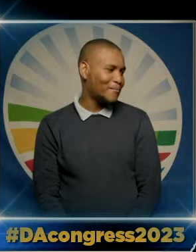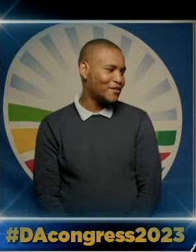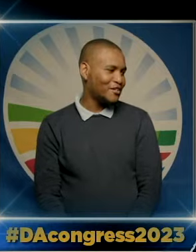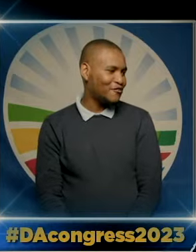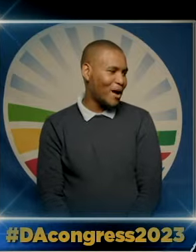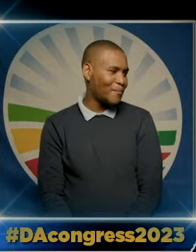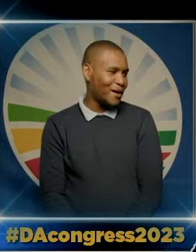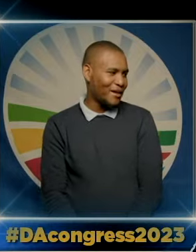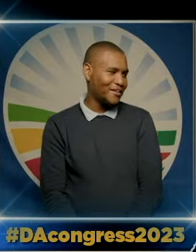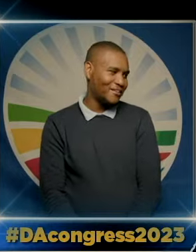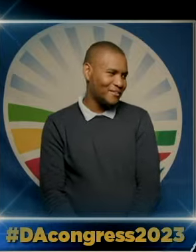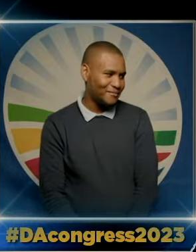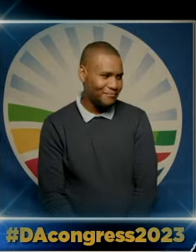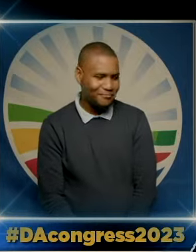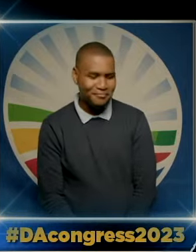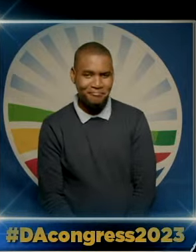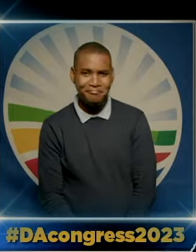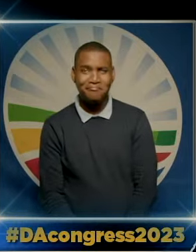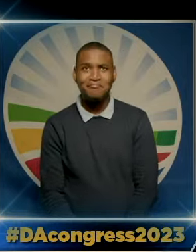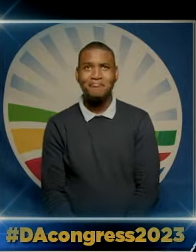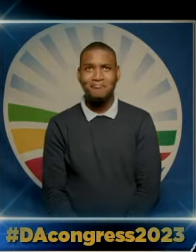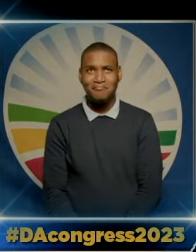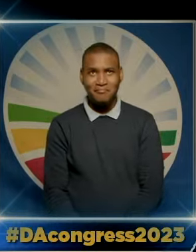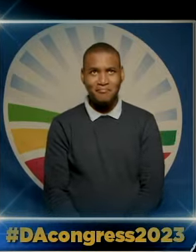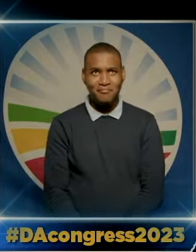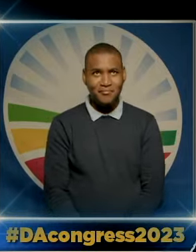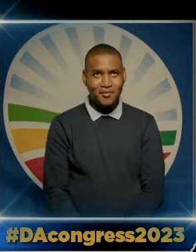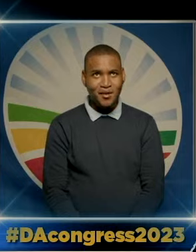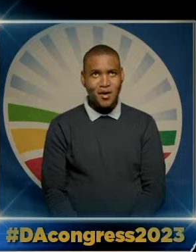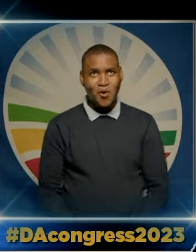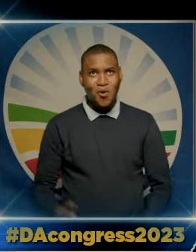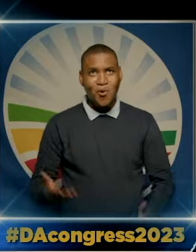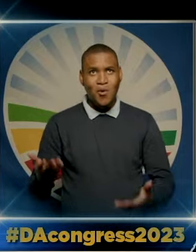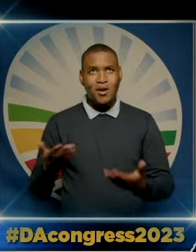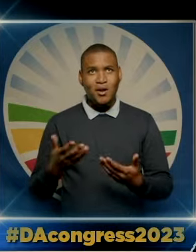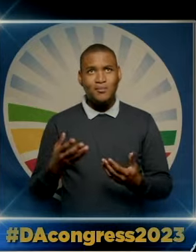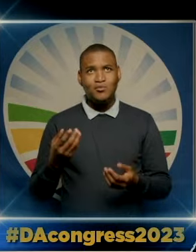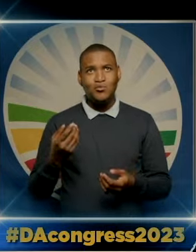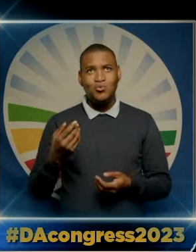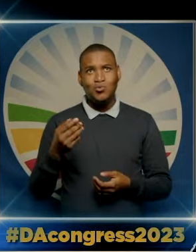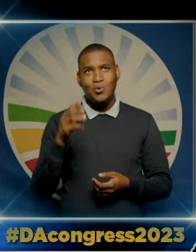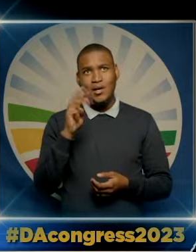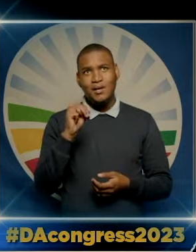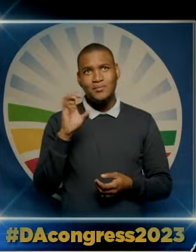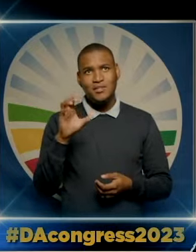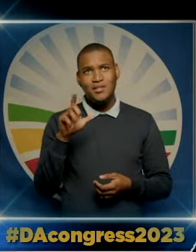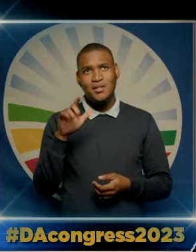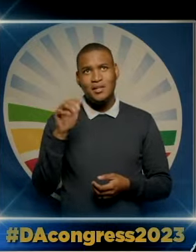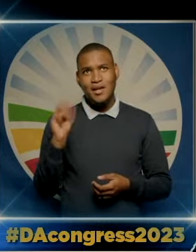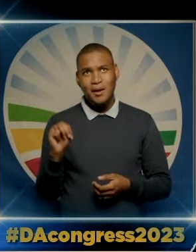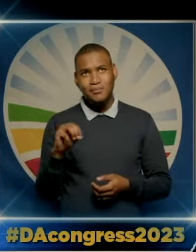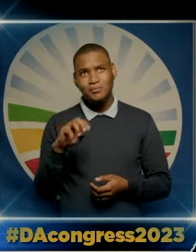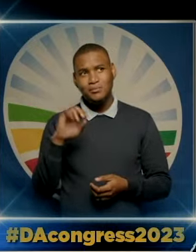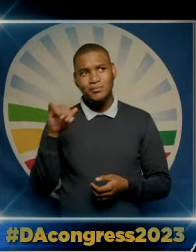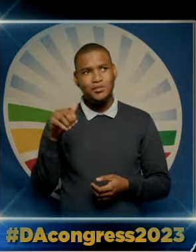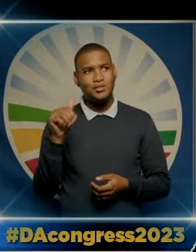Welcome back to the stage your Masters of Ceremony, Liam Jacobs and Karabo Chachal.